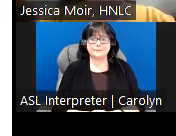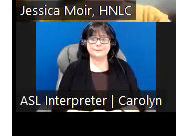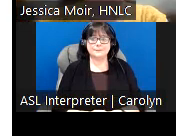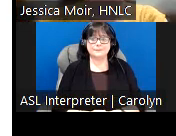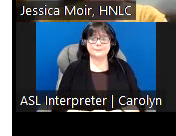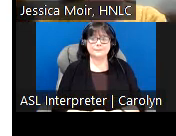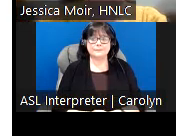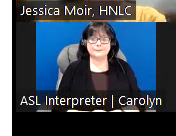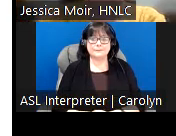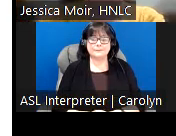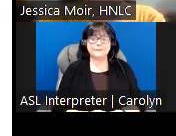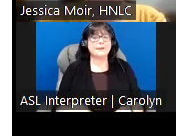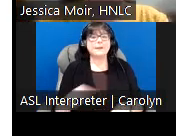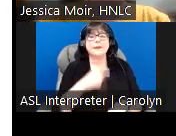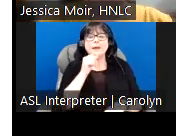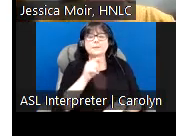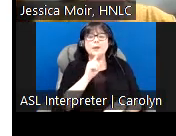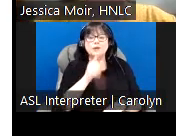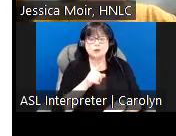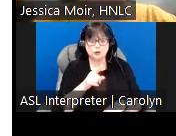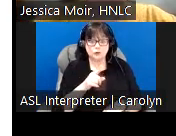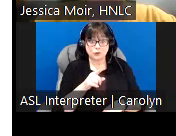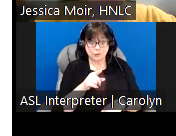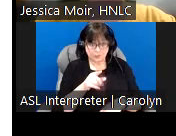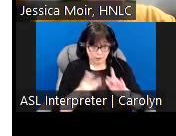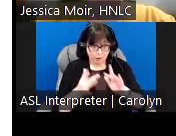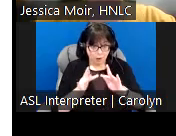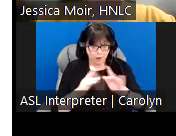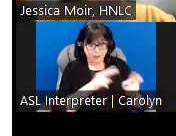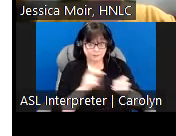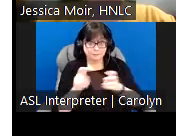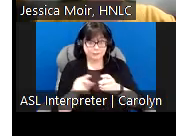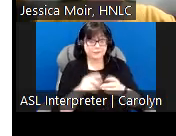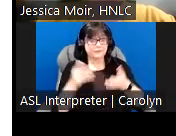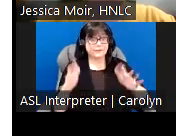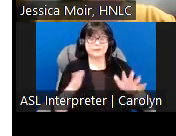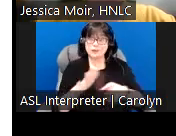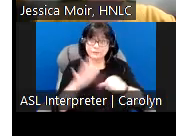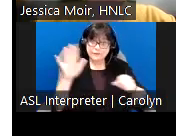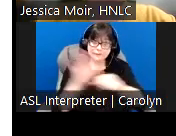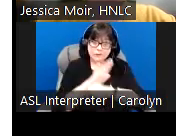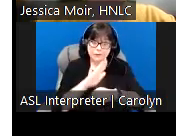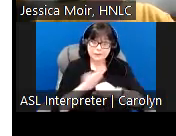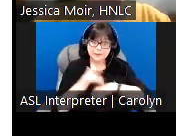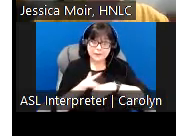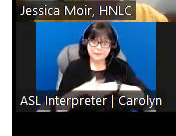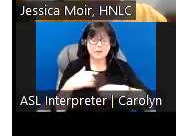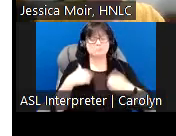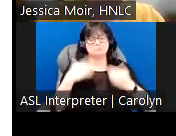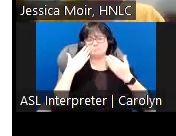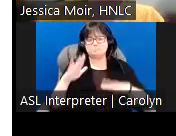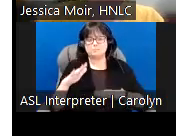fully digital version or fillable forms are available as of yet. Again, we were part of the pilot for